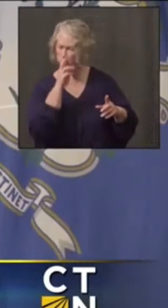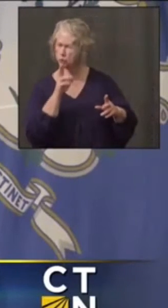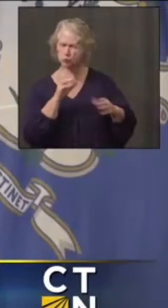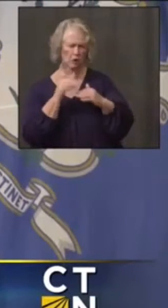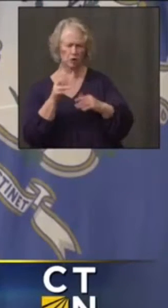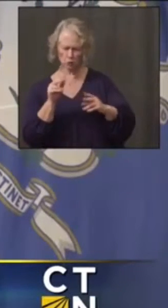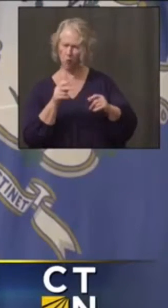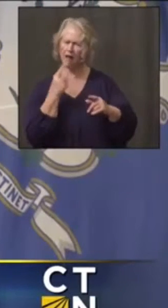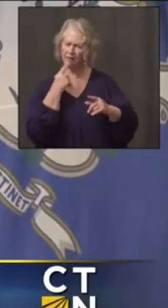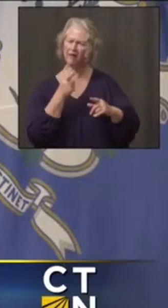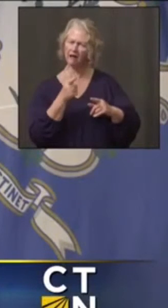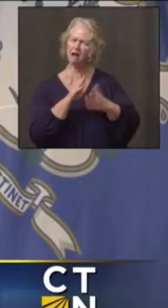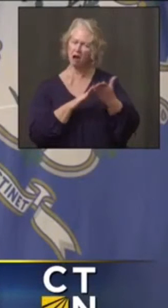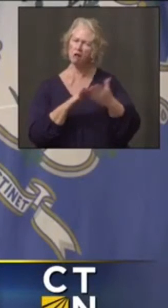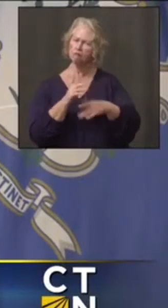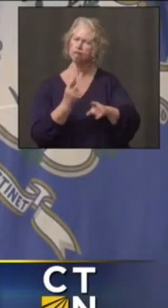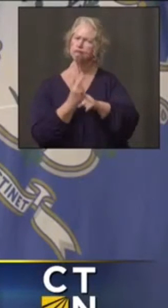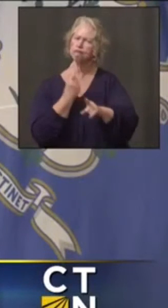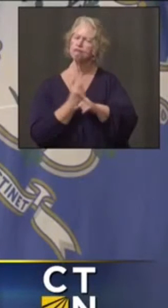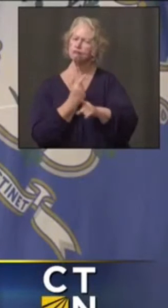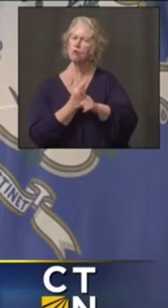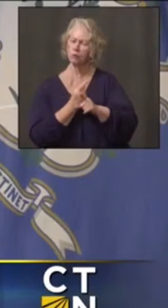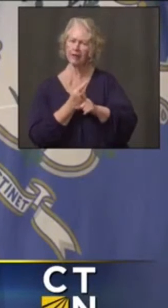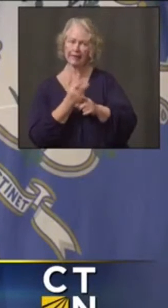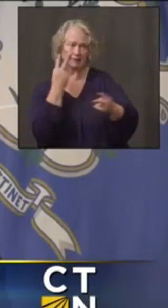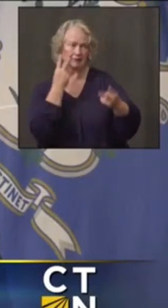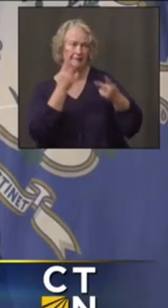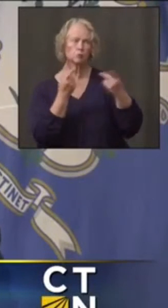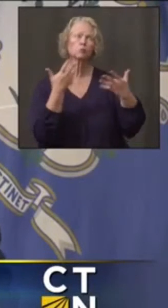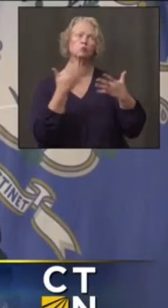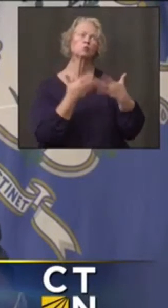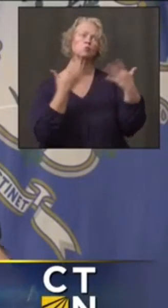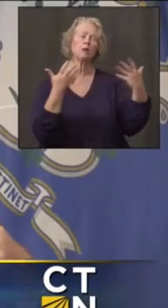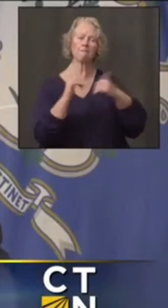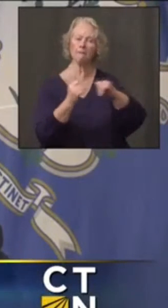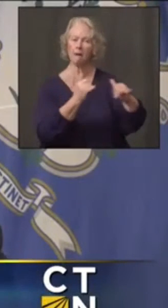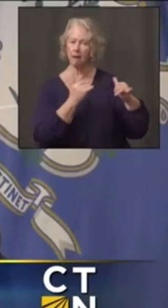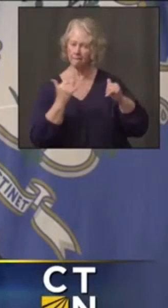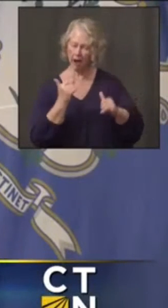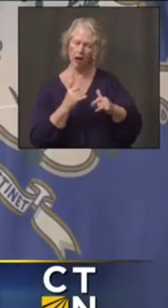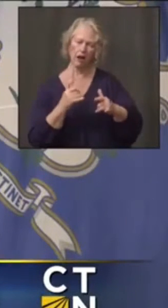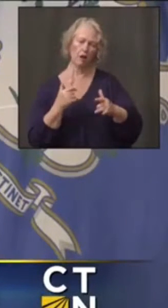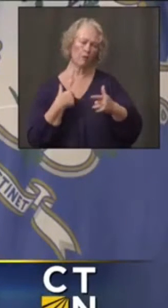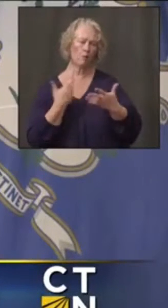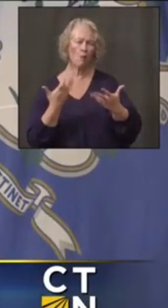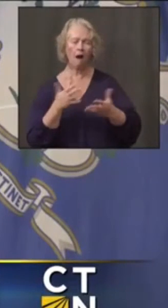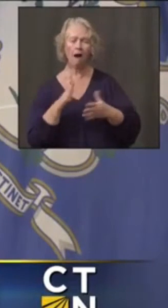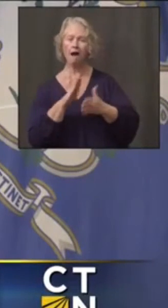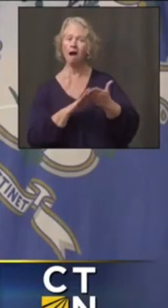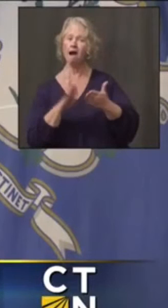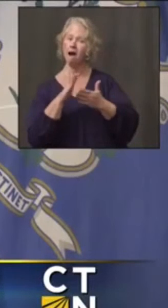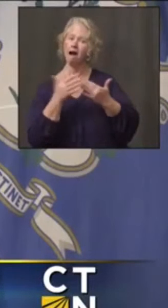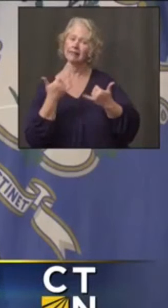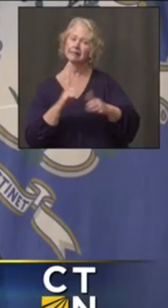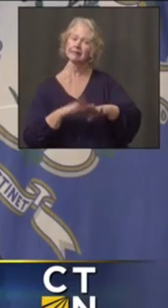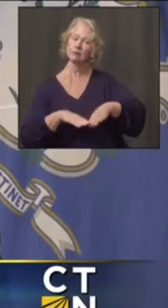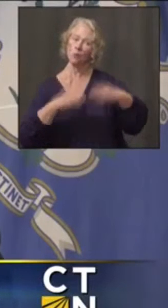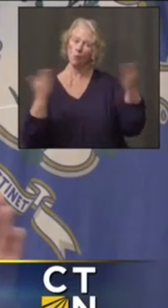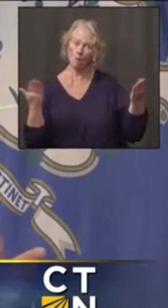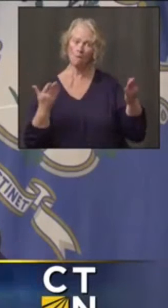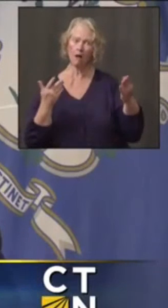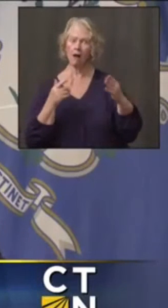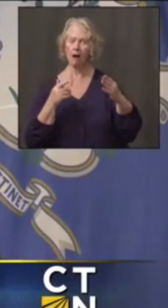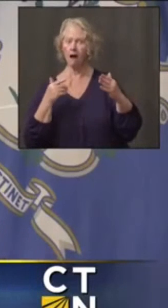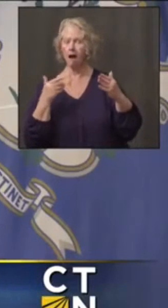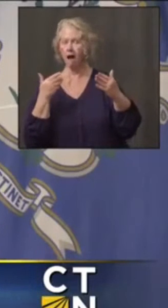so I think they're taking the appropriate action. We're doing everything we can to keep the colleges open until the Thanksgiving vacation,